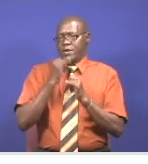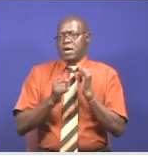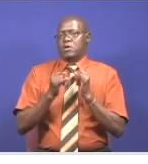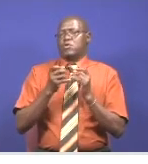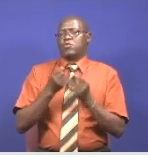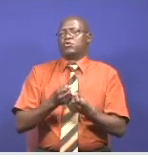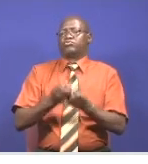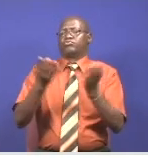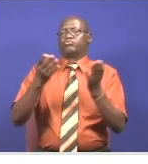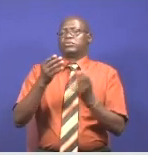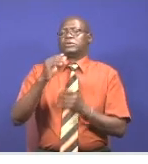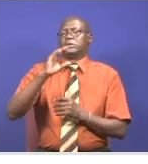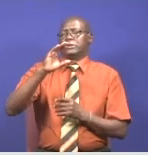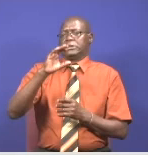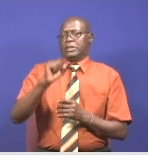the CS